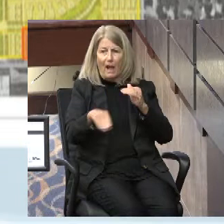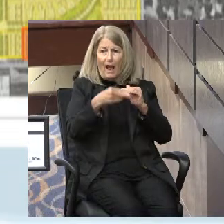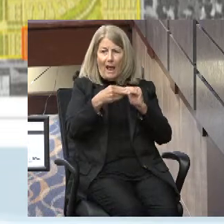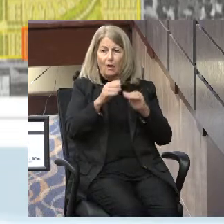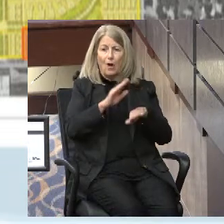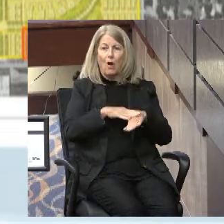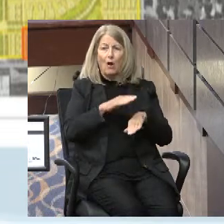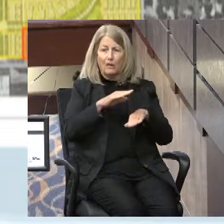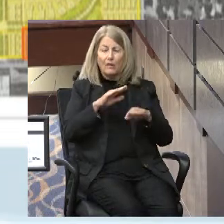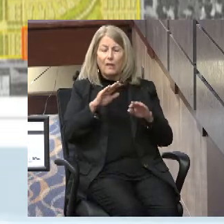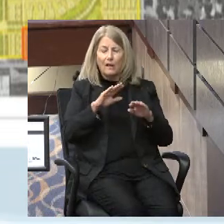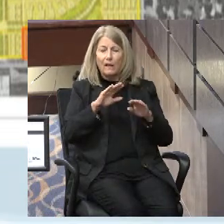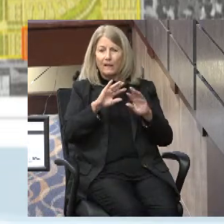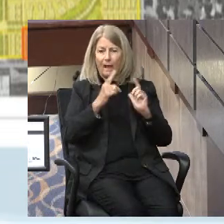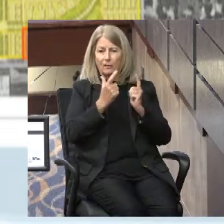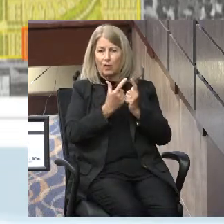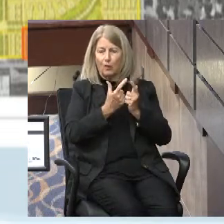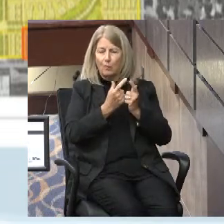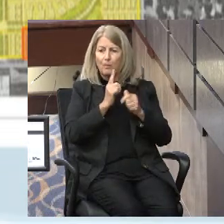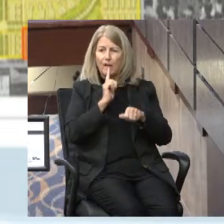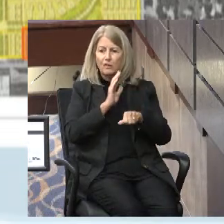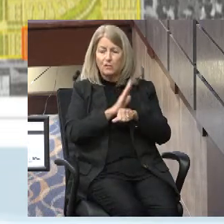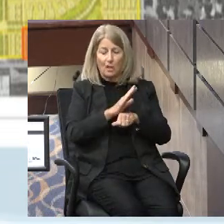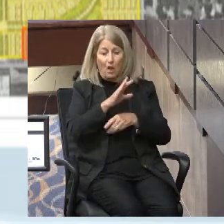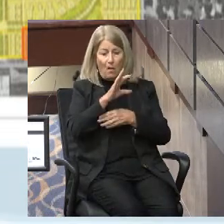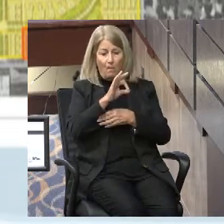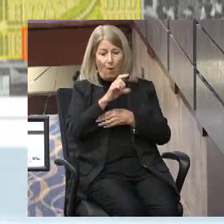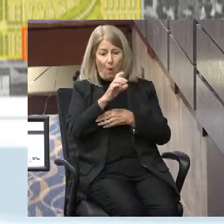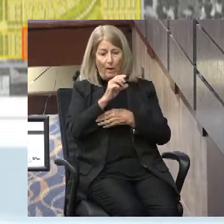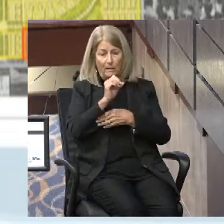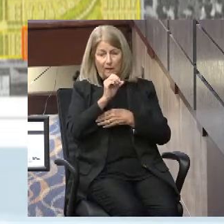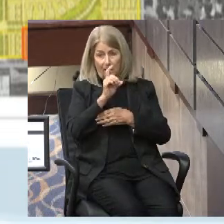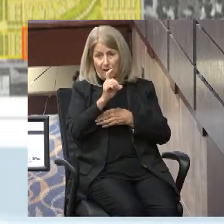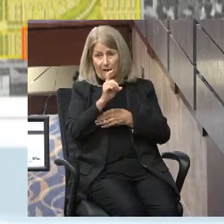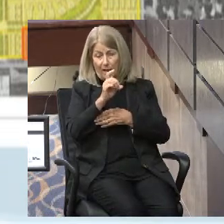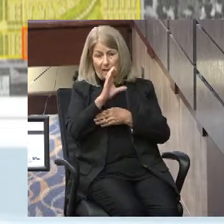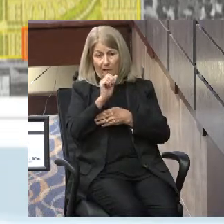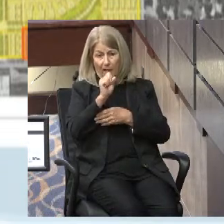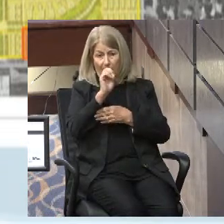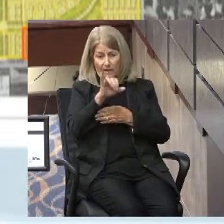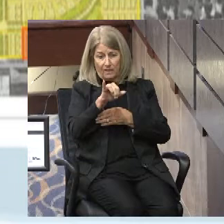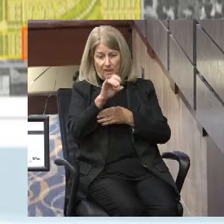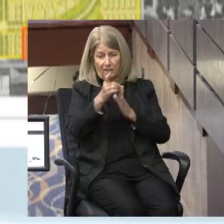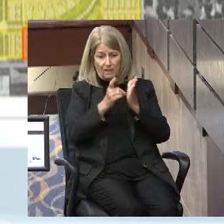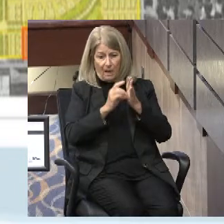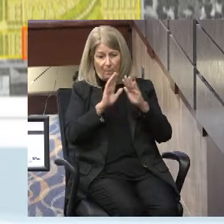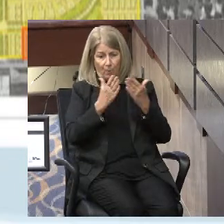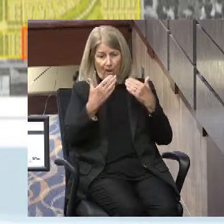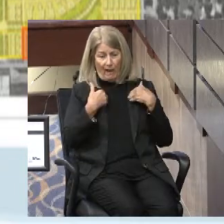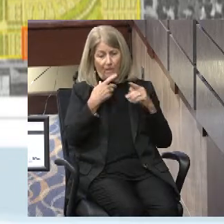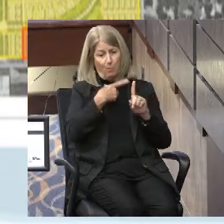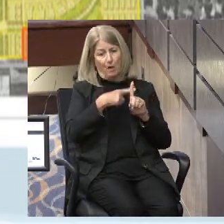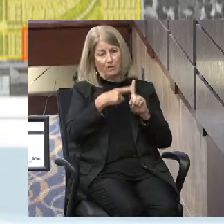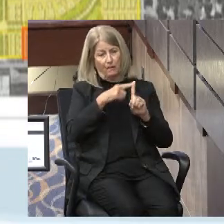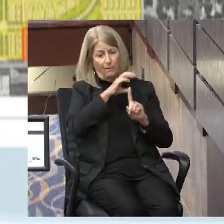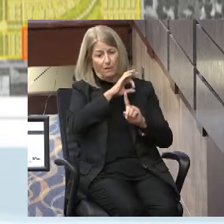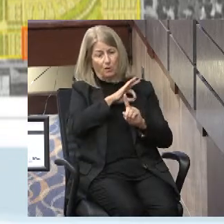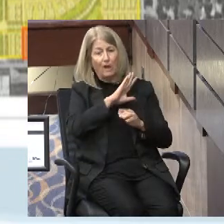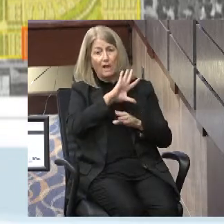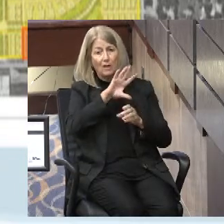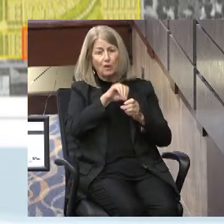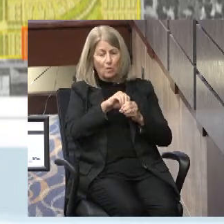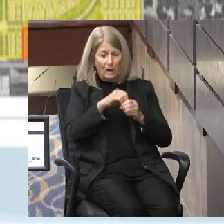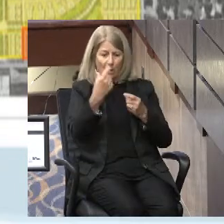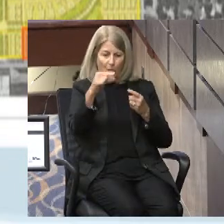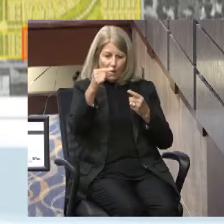pledges. Now, this Floyd Casey design book does have some positive features, including the prominent green